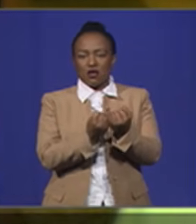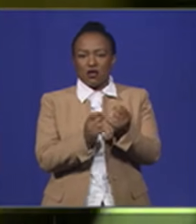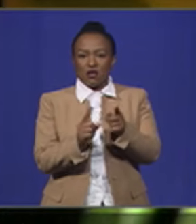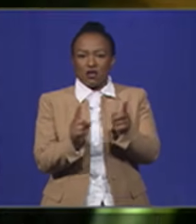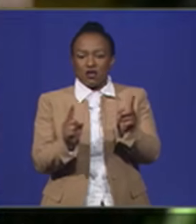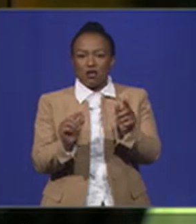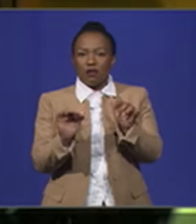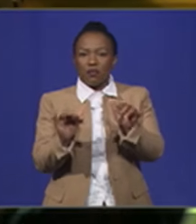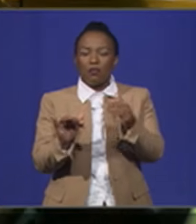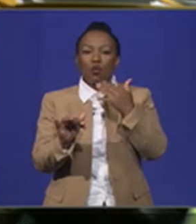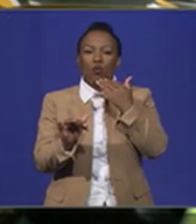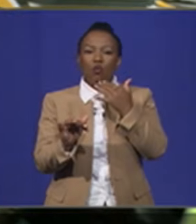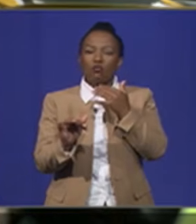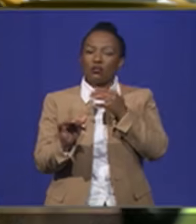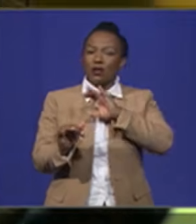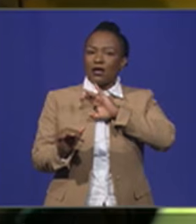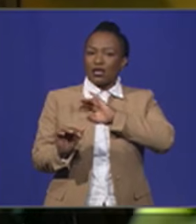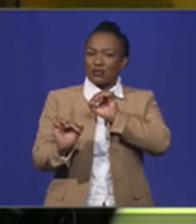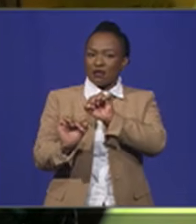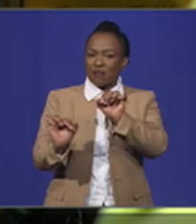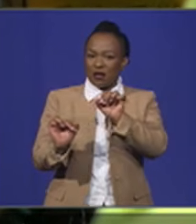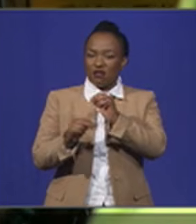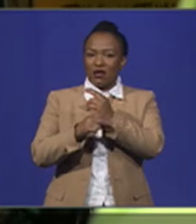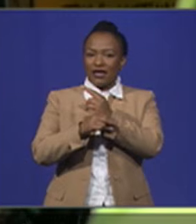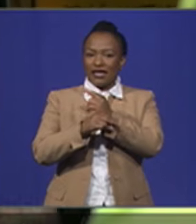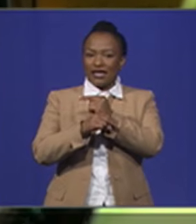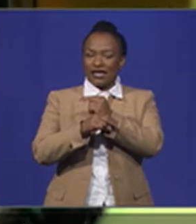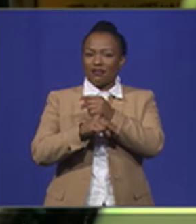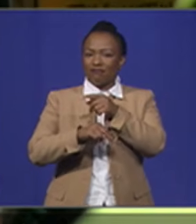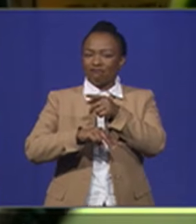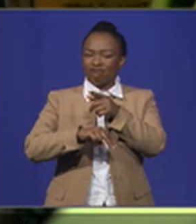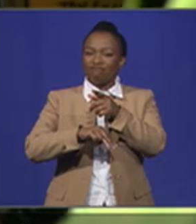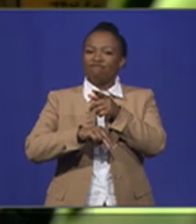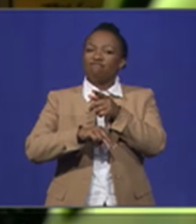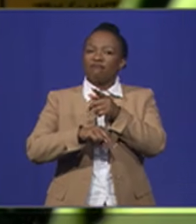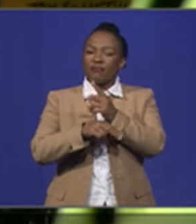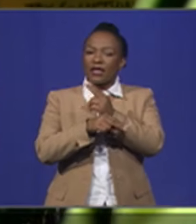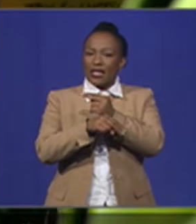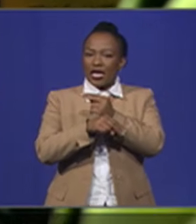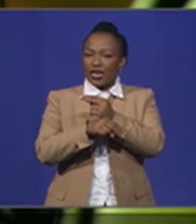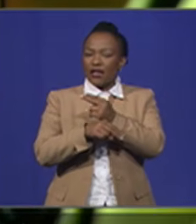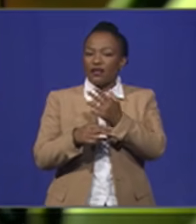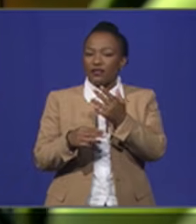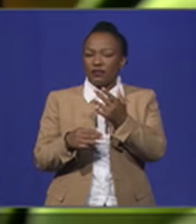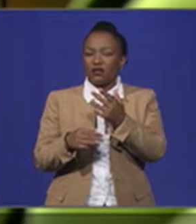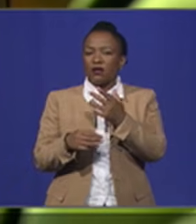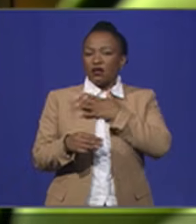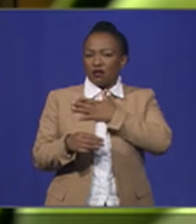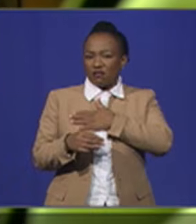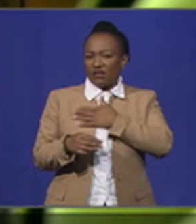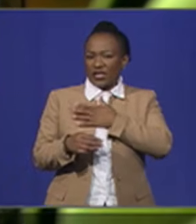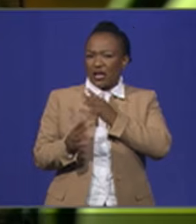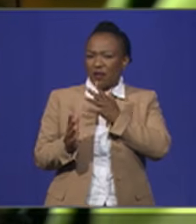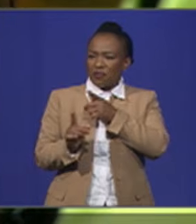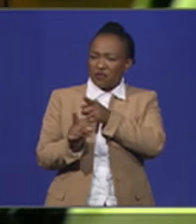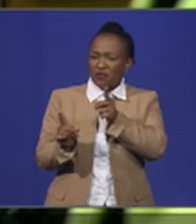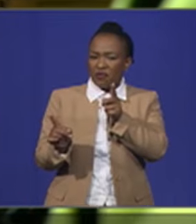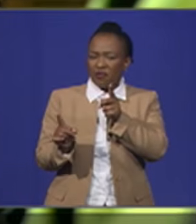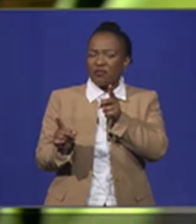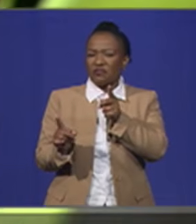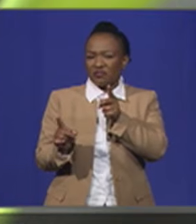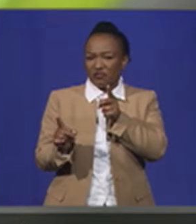ileng gore le tsweletse go ka ba tsaya jalo ka e-hailing ya ka o bua gore wa setheo se feng sa e-hailing? Maikutlo a bona ke eng ka gore ke nagana